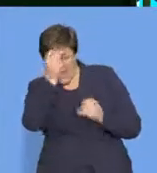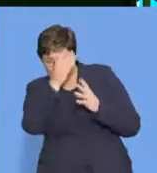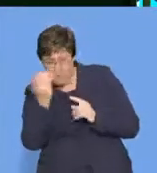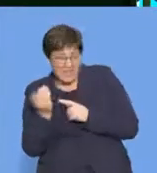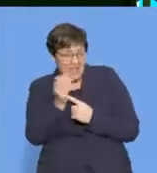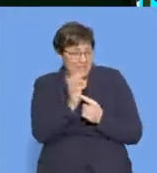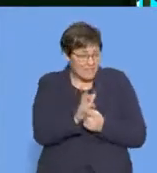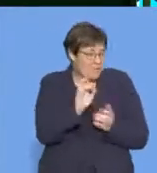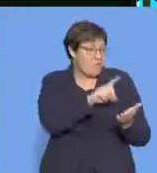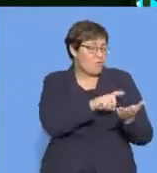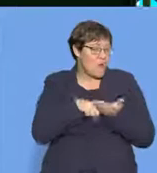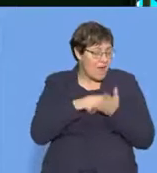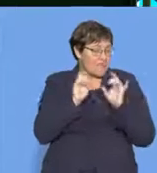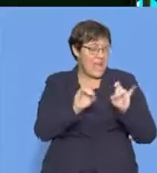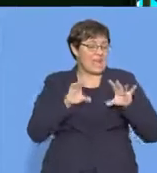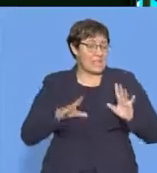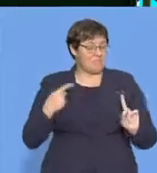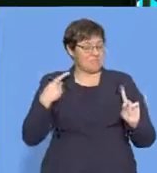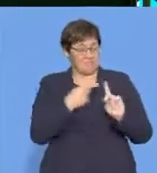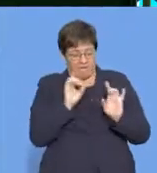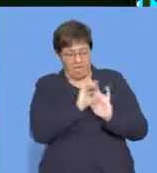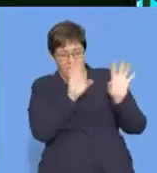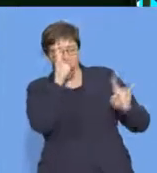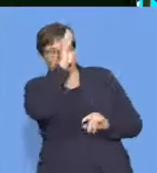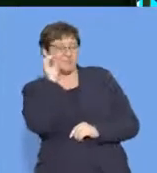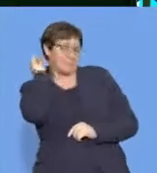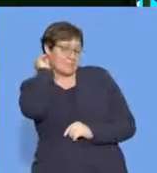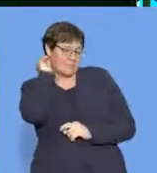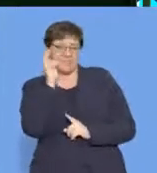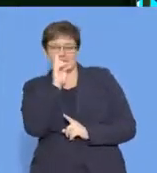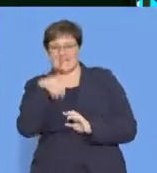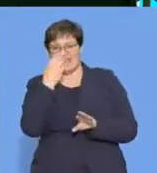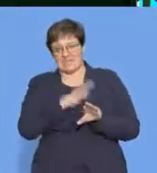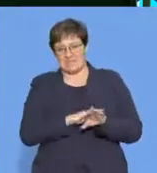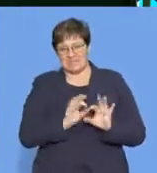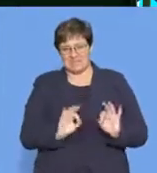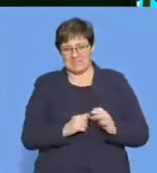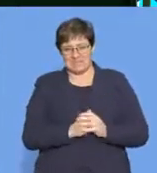that are required for exam purposes, and we'll see you again next time.